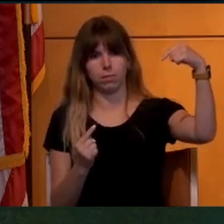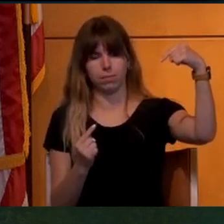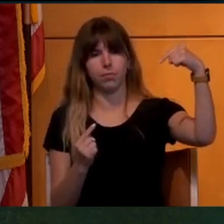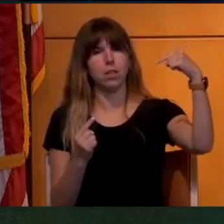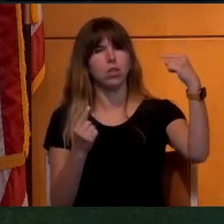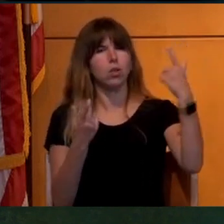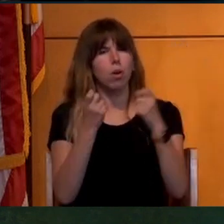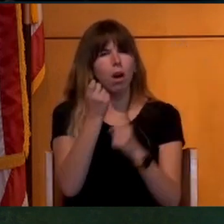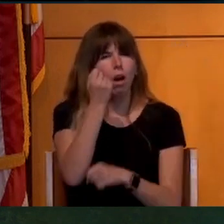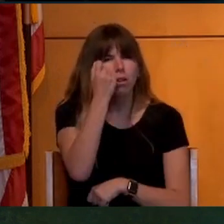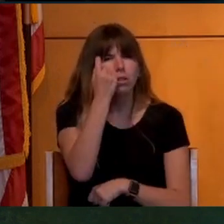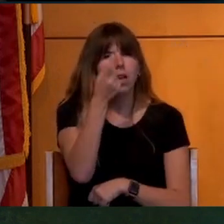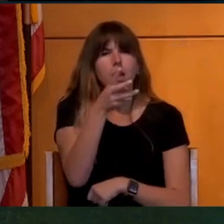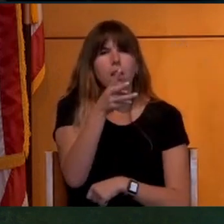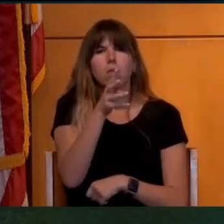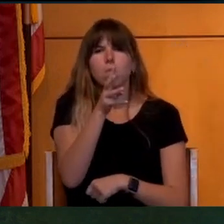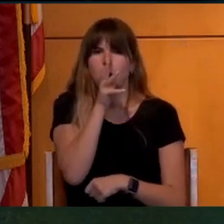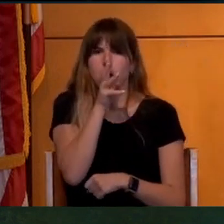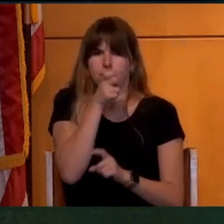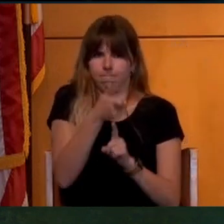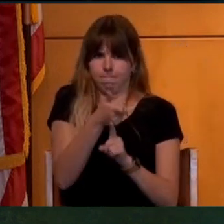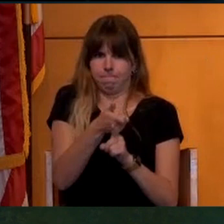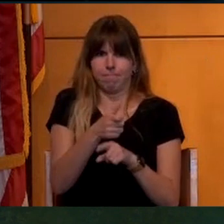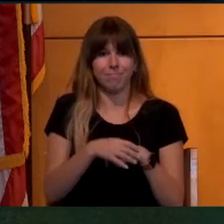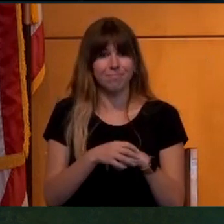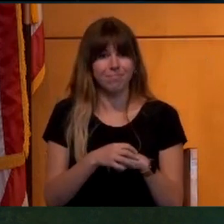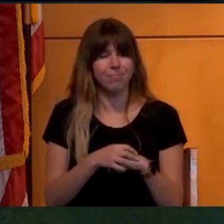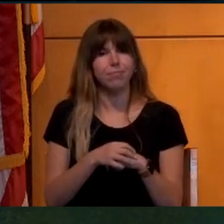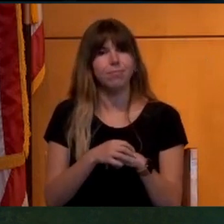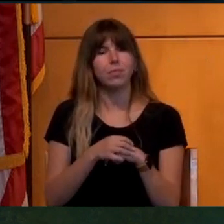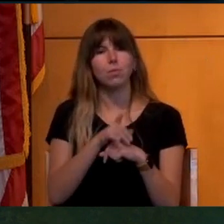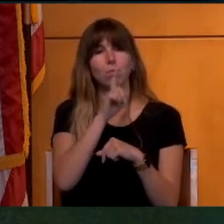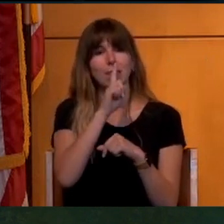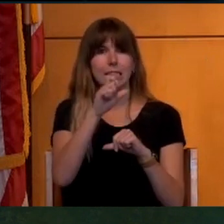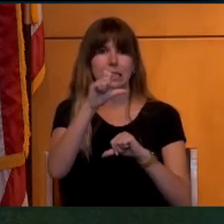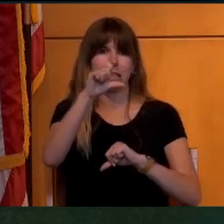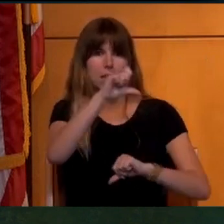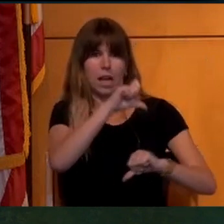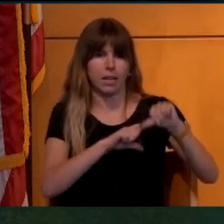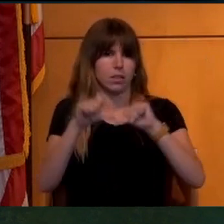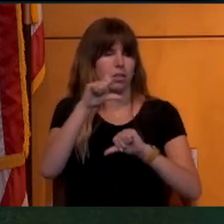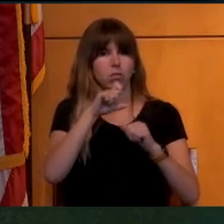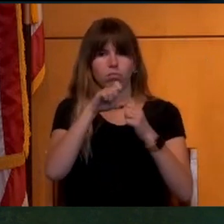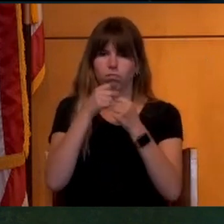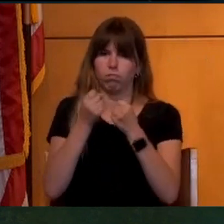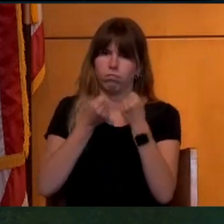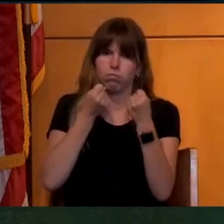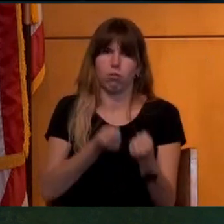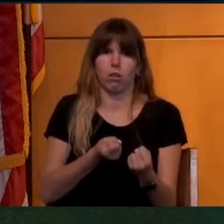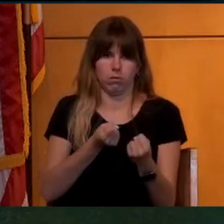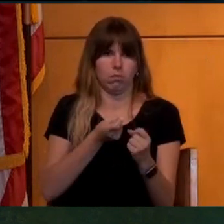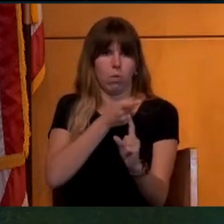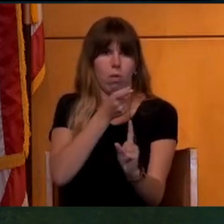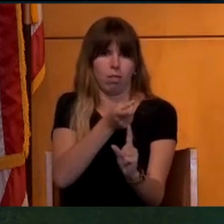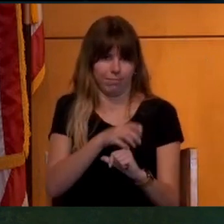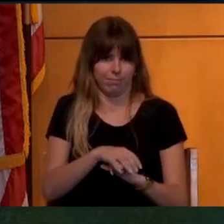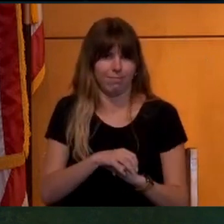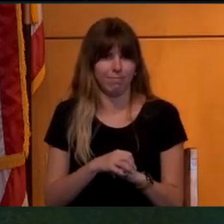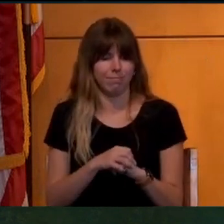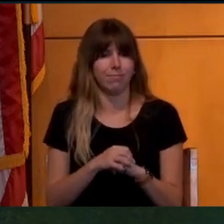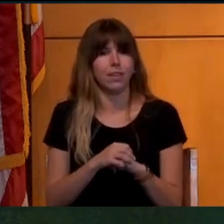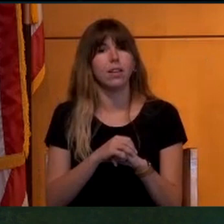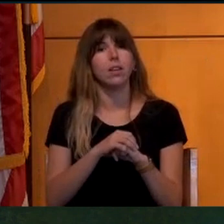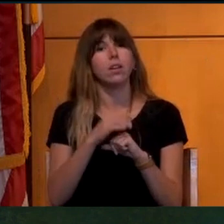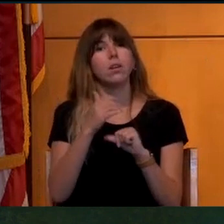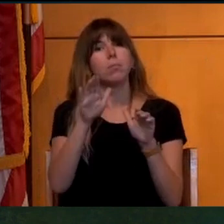So this is really a fundamental science theme goal. And the other is to provide the necessary data to